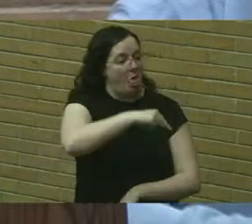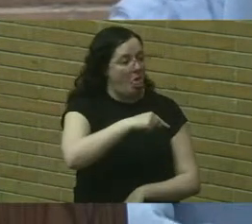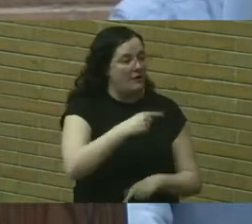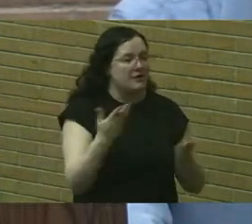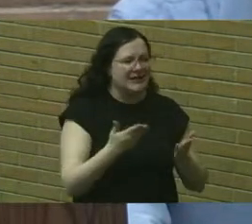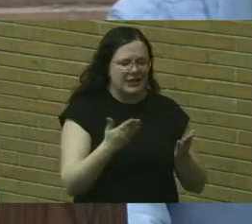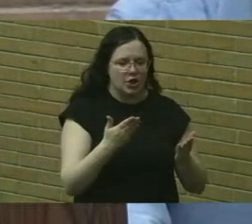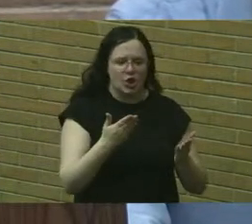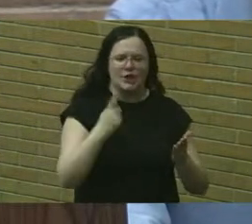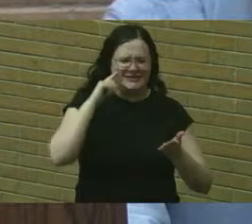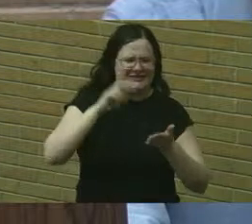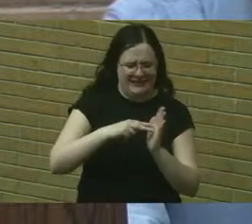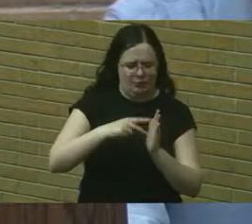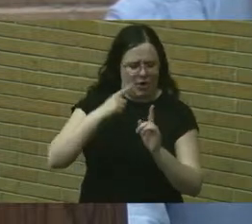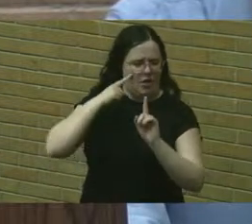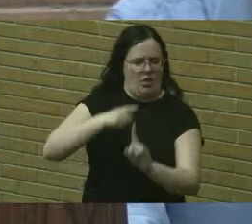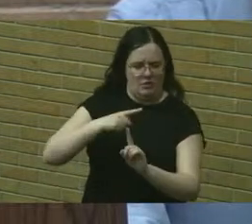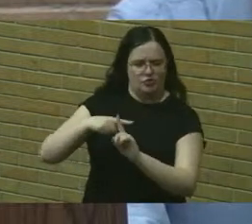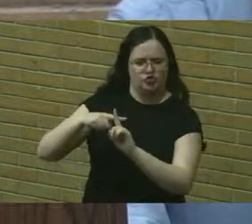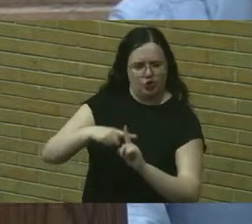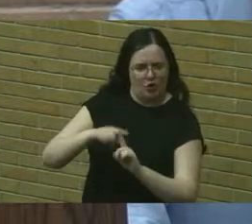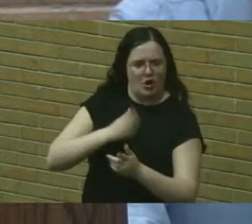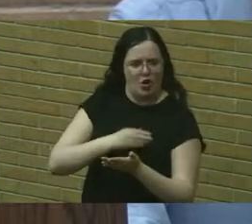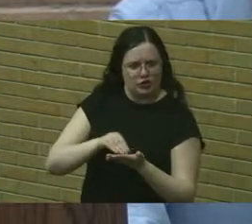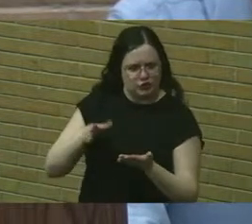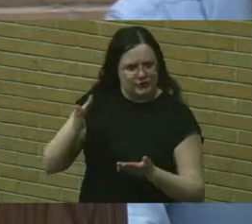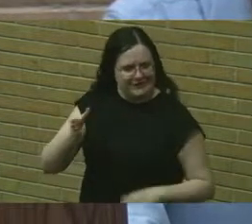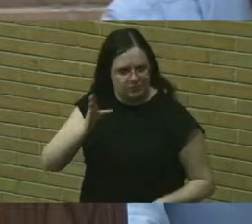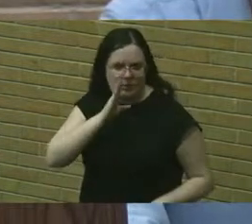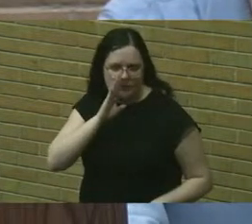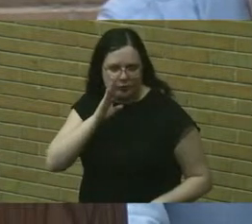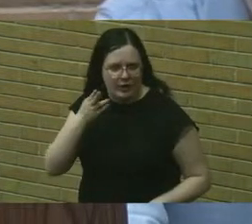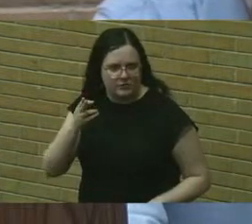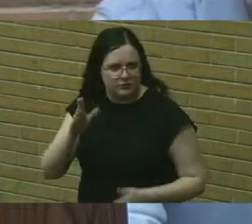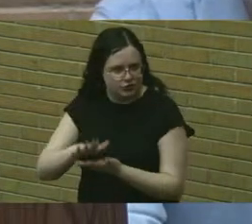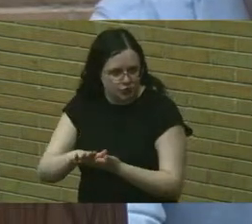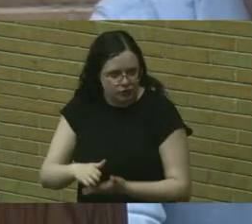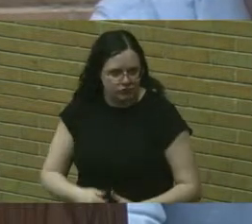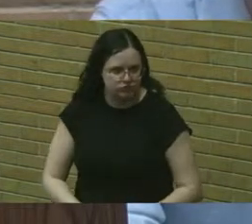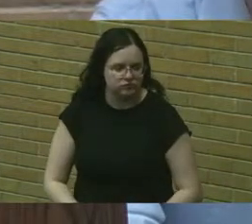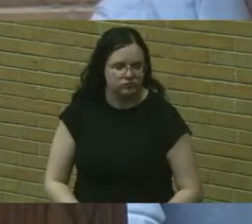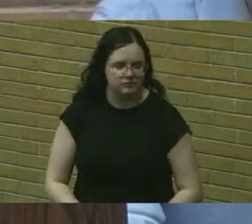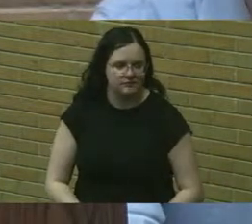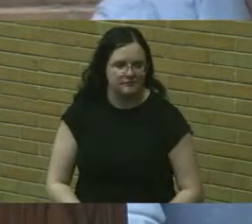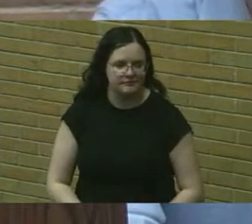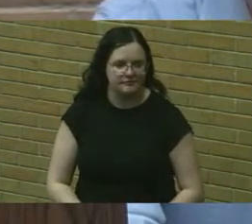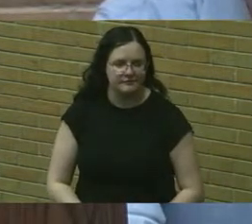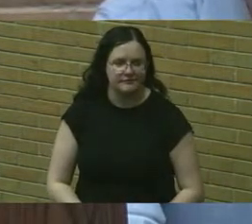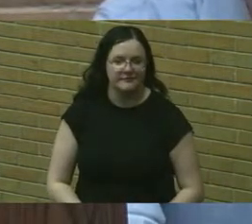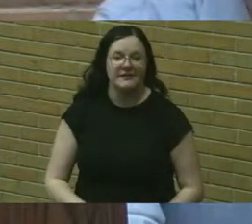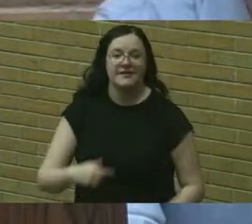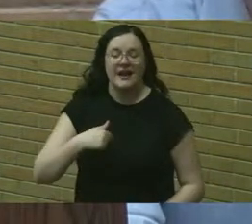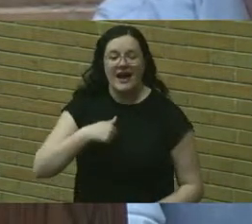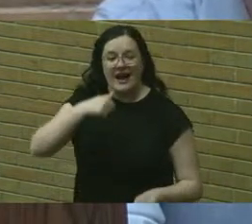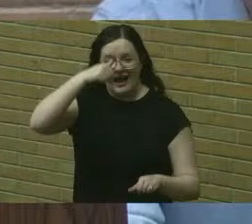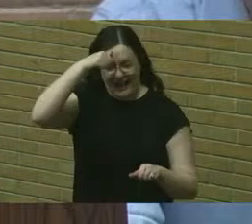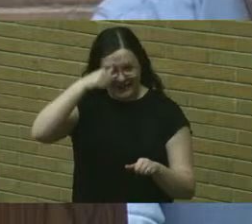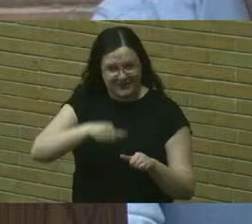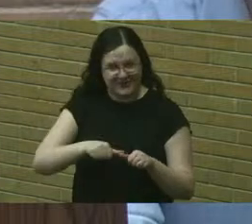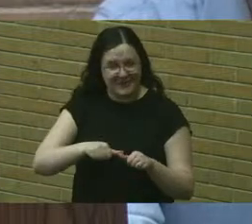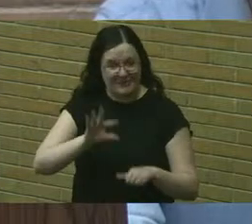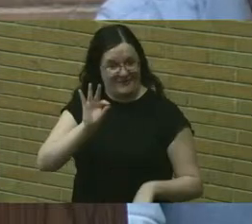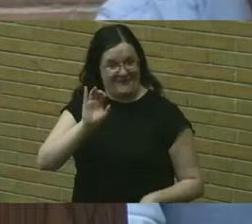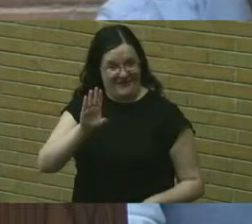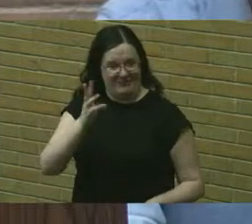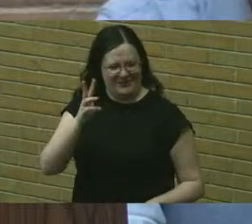deliberately to target our students at Brighton School. And I remember on February